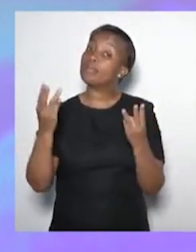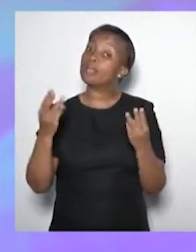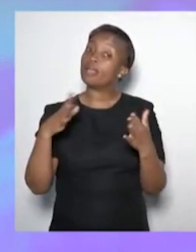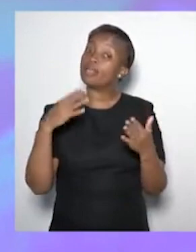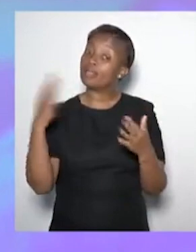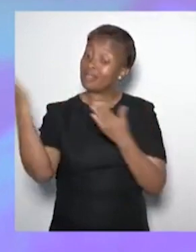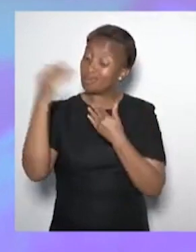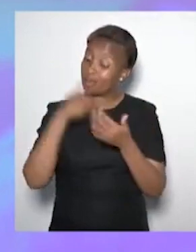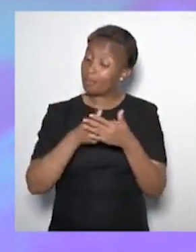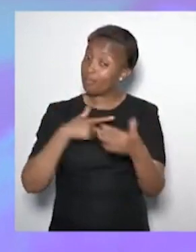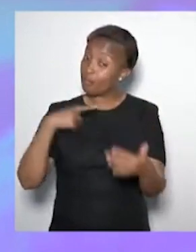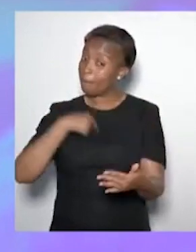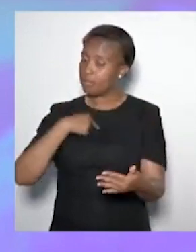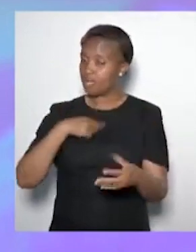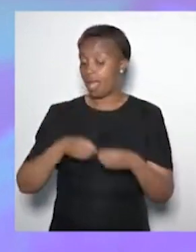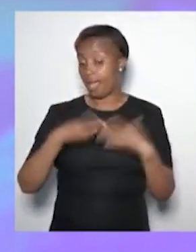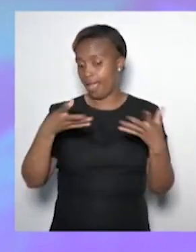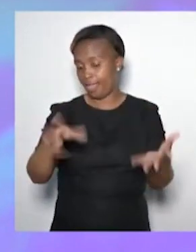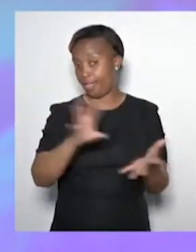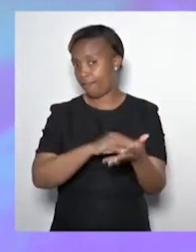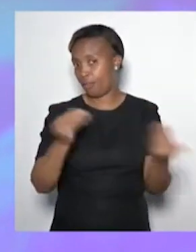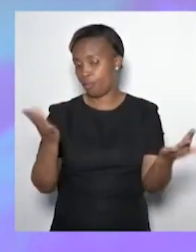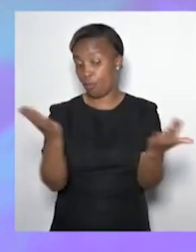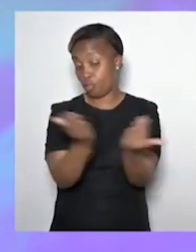copies. And